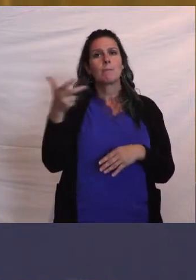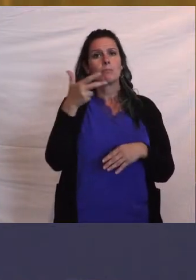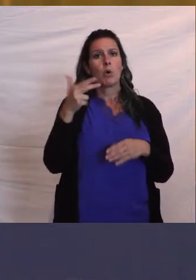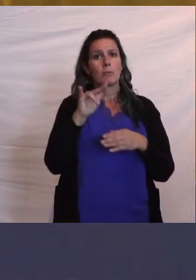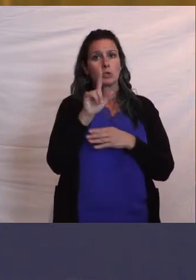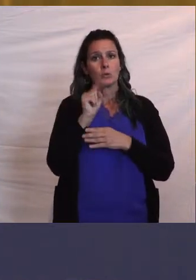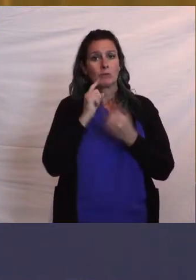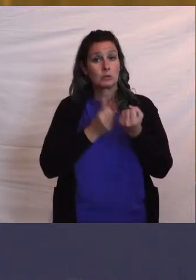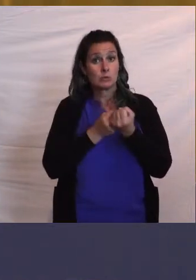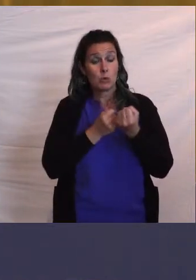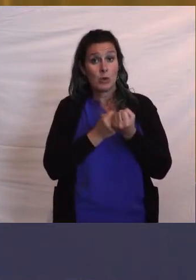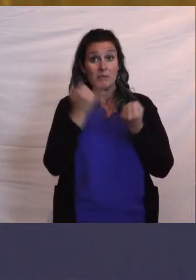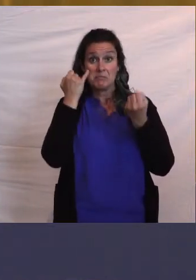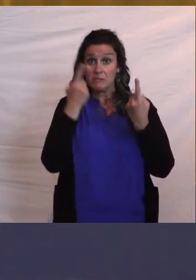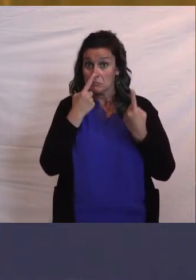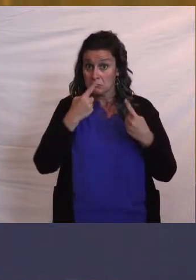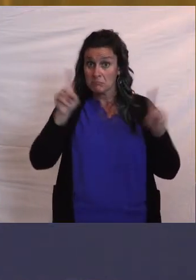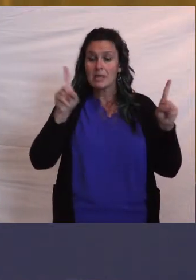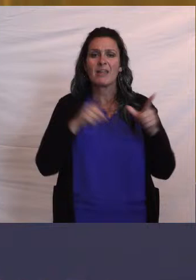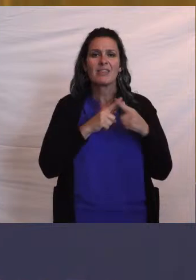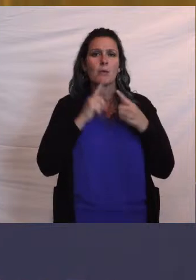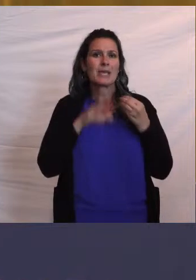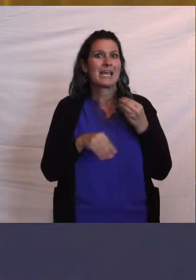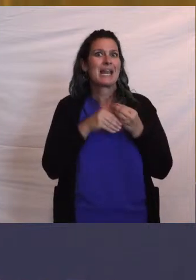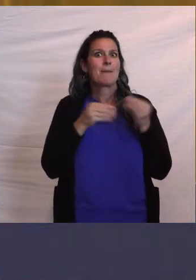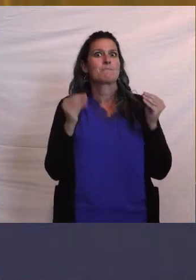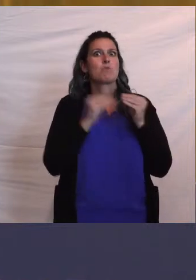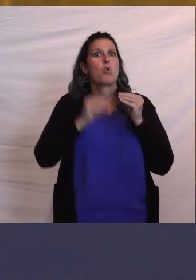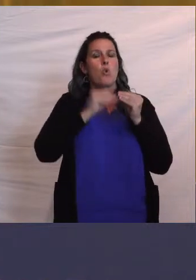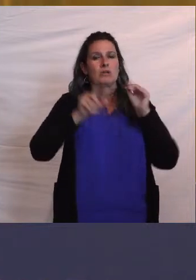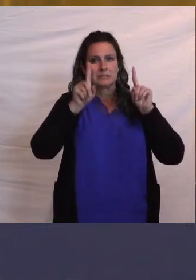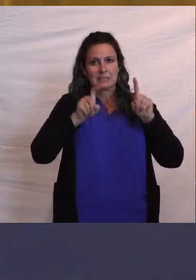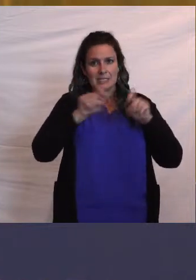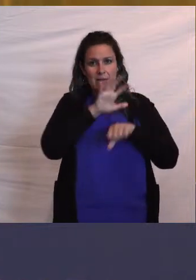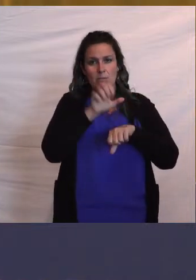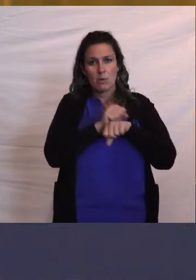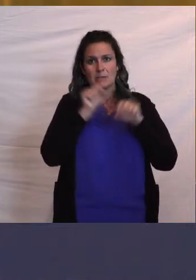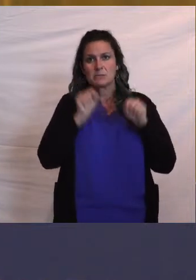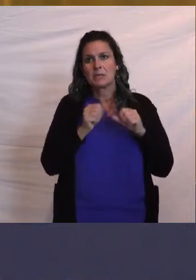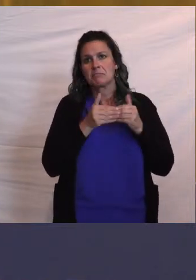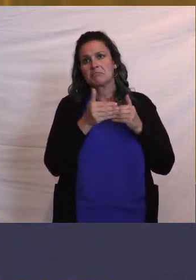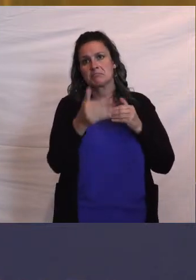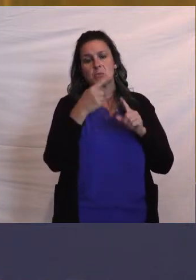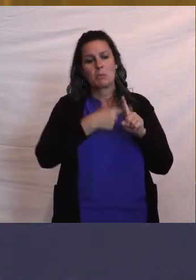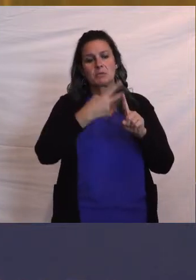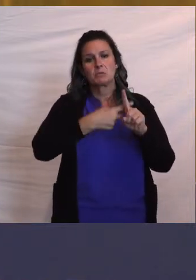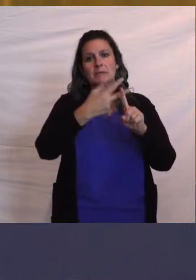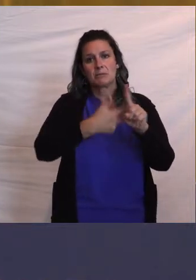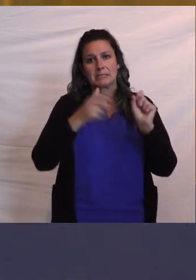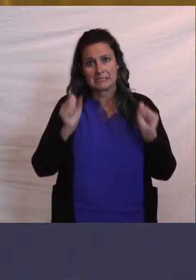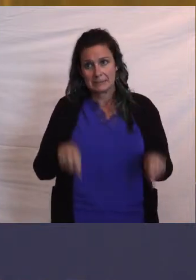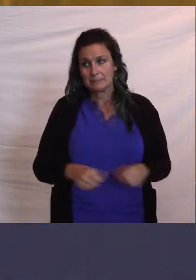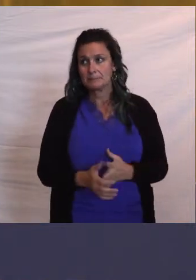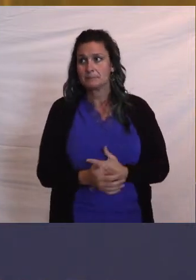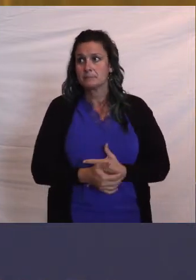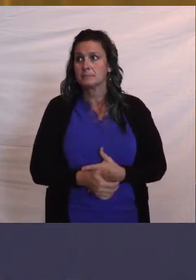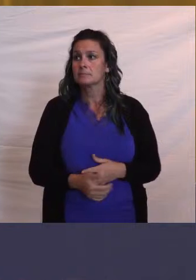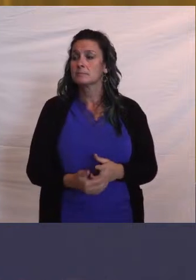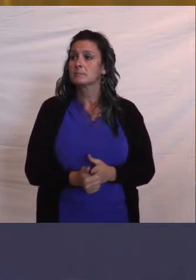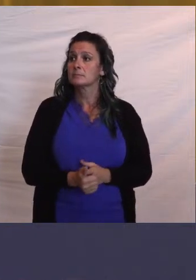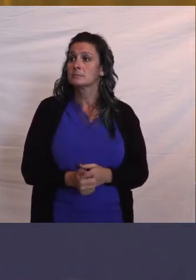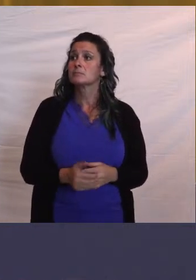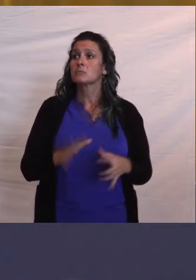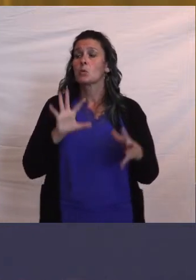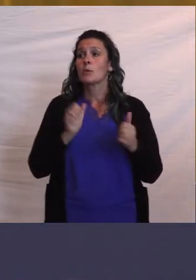support. If successful, we will be able to add hundreds of test appointments over the next months. And we may want to follow